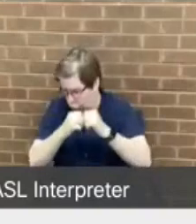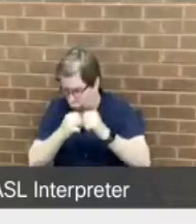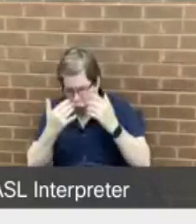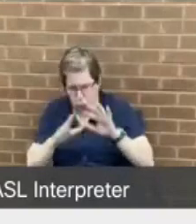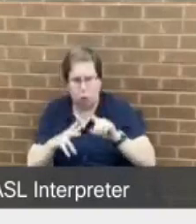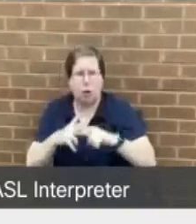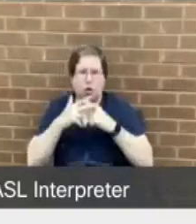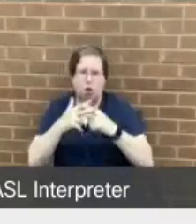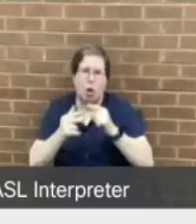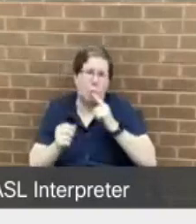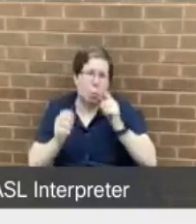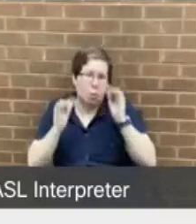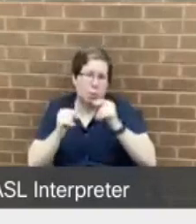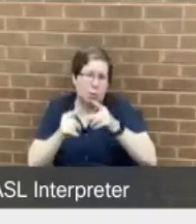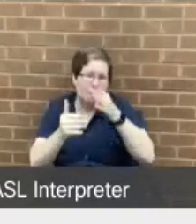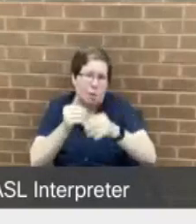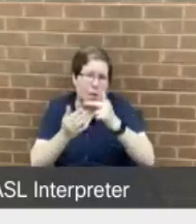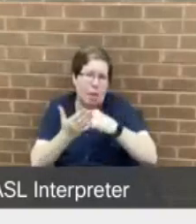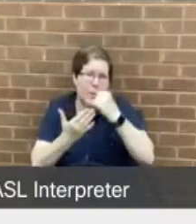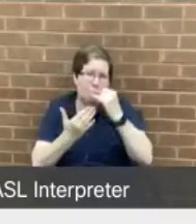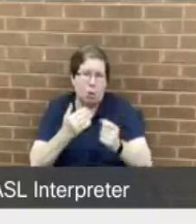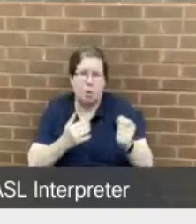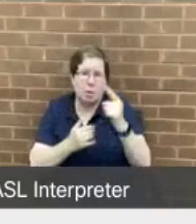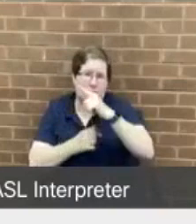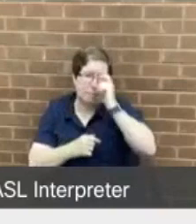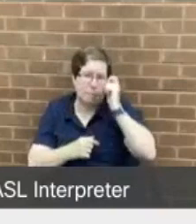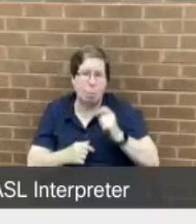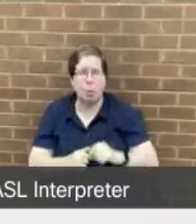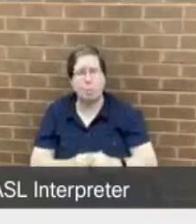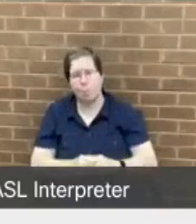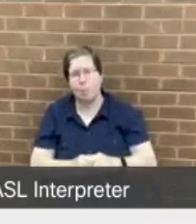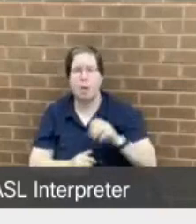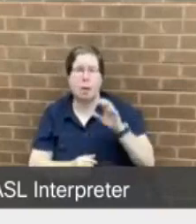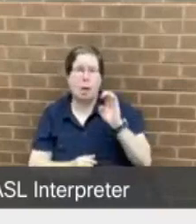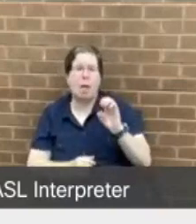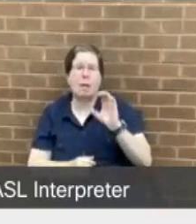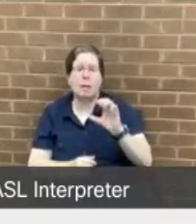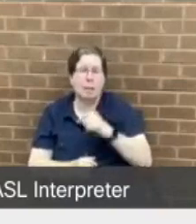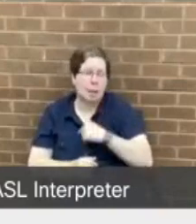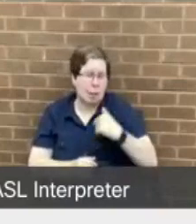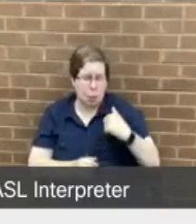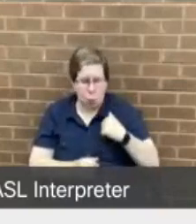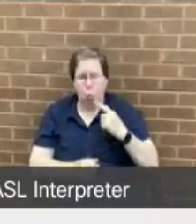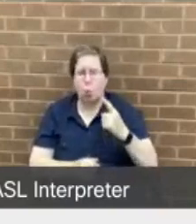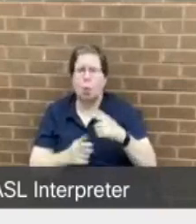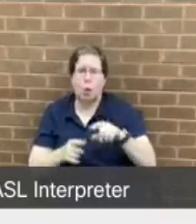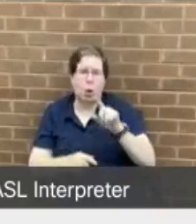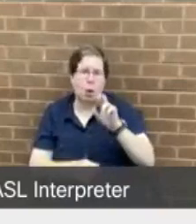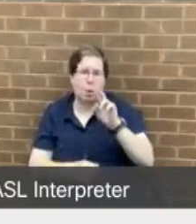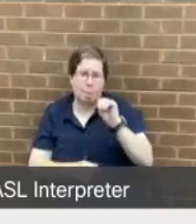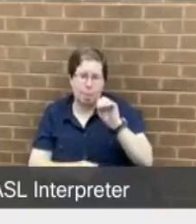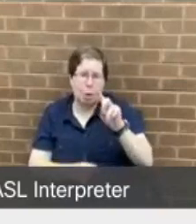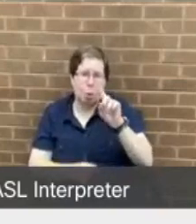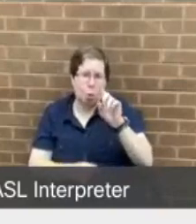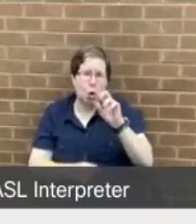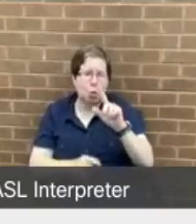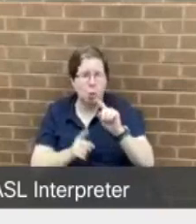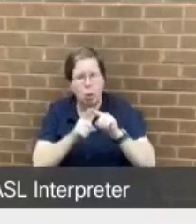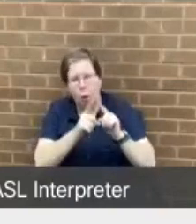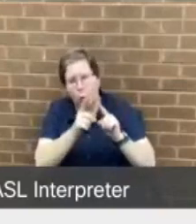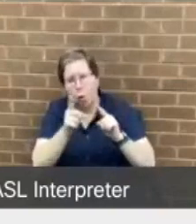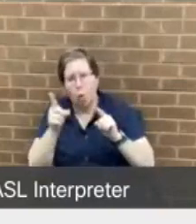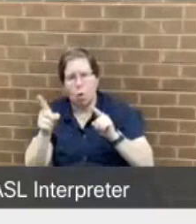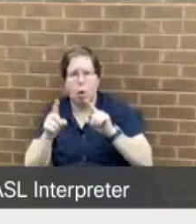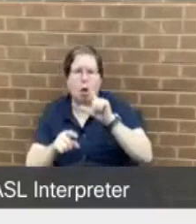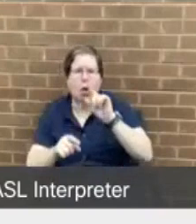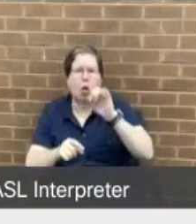anticipating to complete that project next summer. In Ellicott City, we're widening Maryland 103 from US 29 to Longgate Shopping